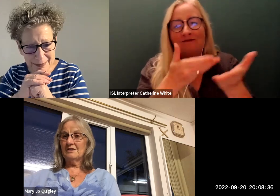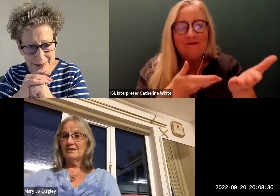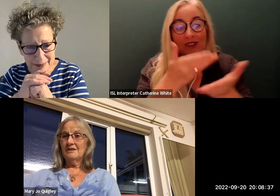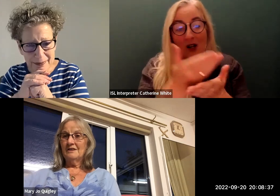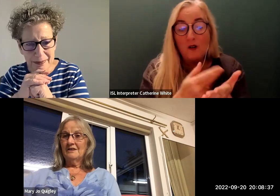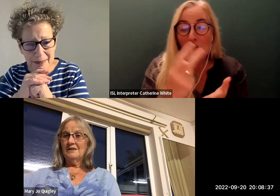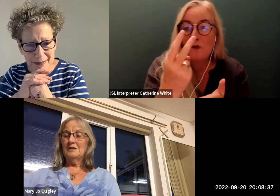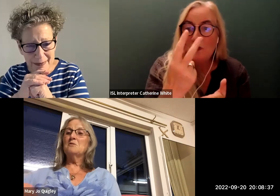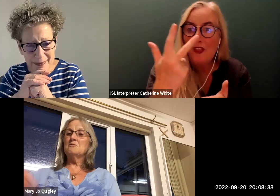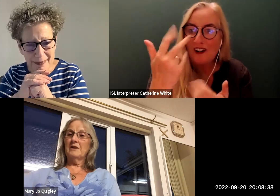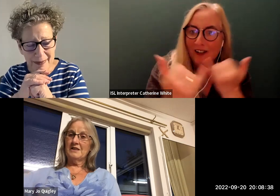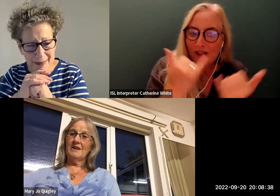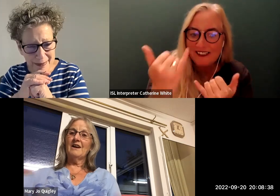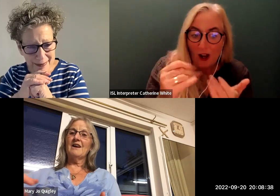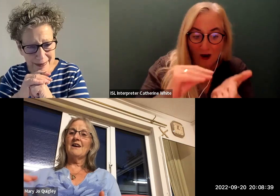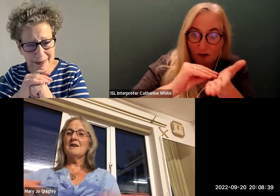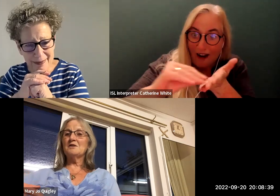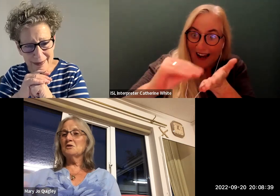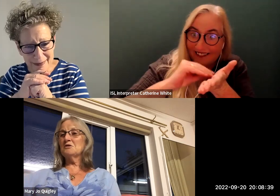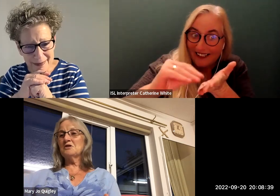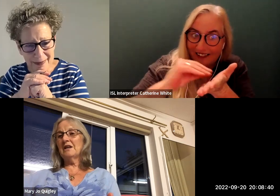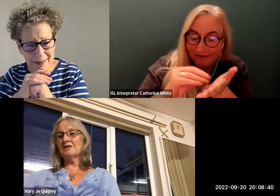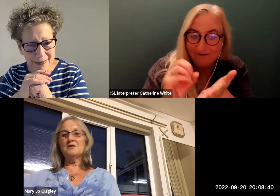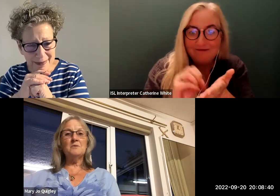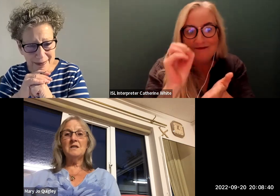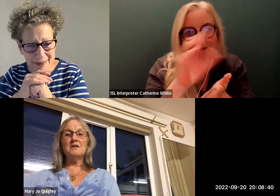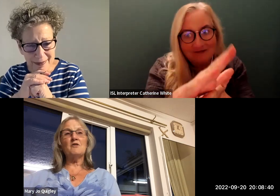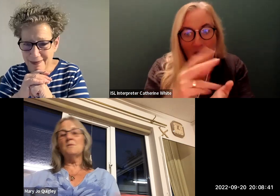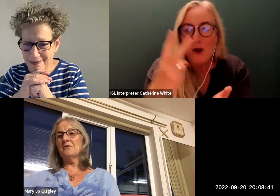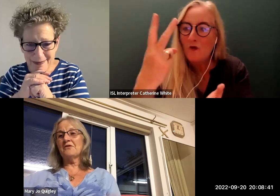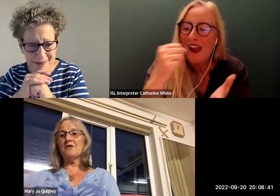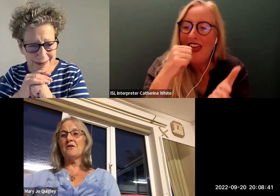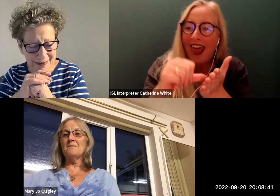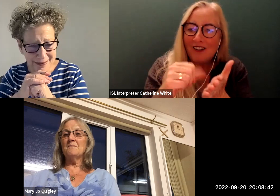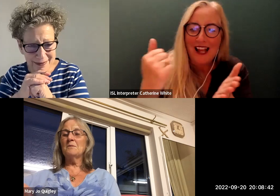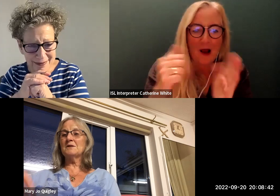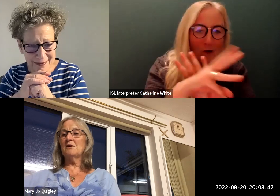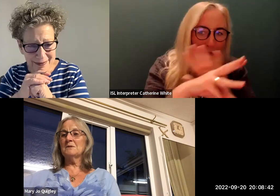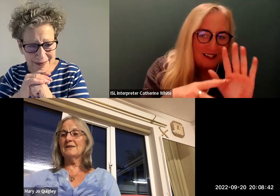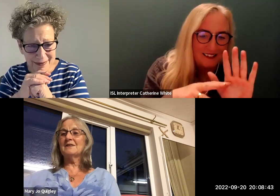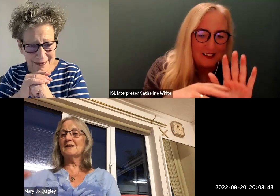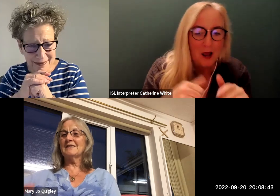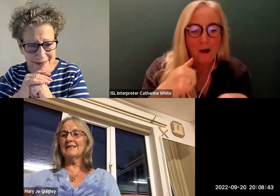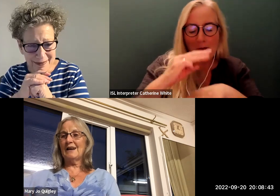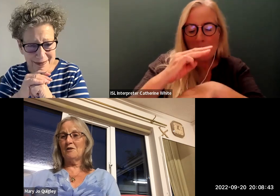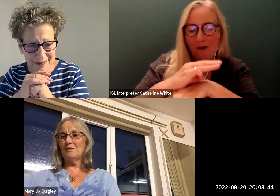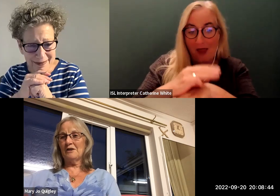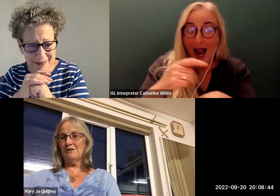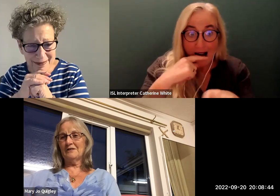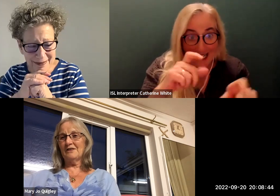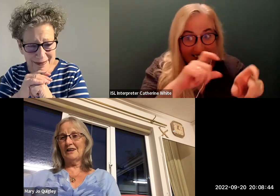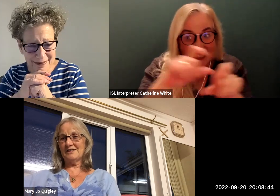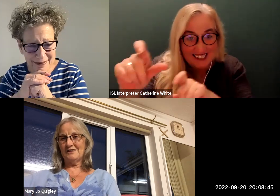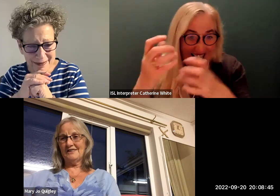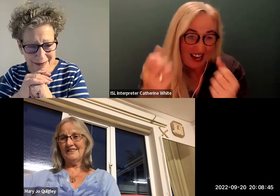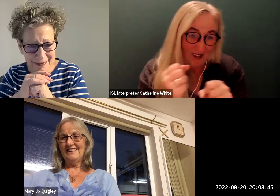years, writing 2-3 letters a week or a month, or Mum was always giving, because I still have all